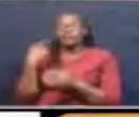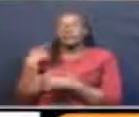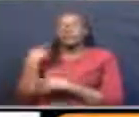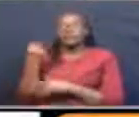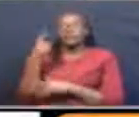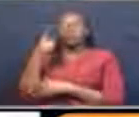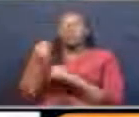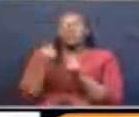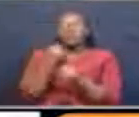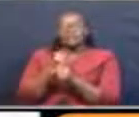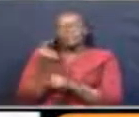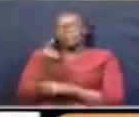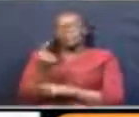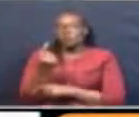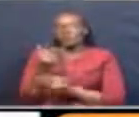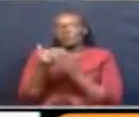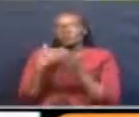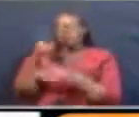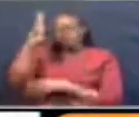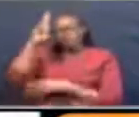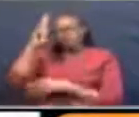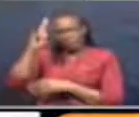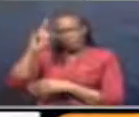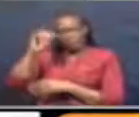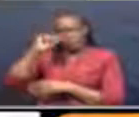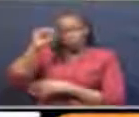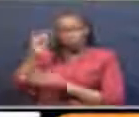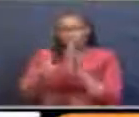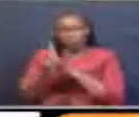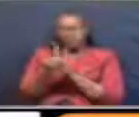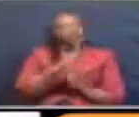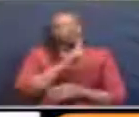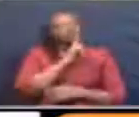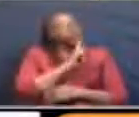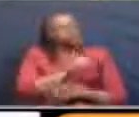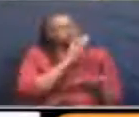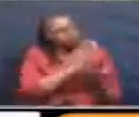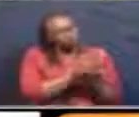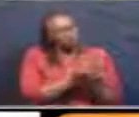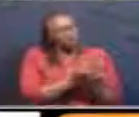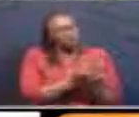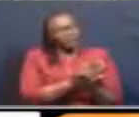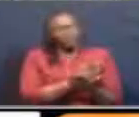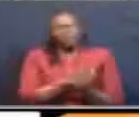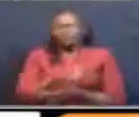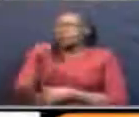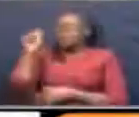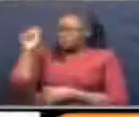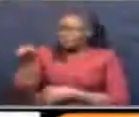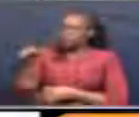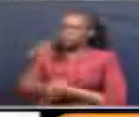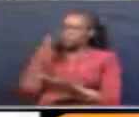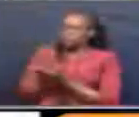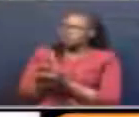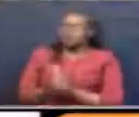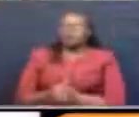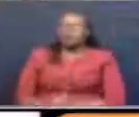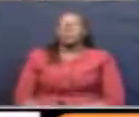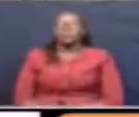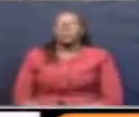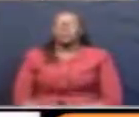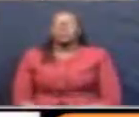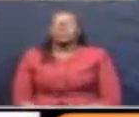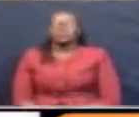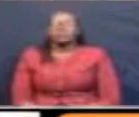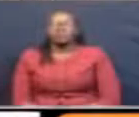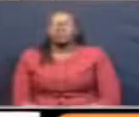the last 1 year only, just before the politics. You are sure about that? Yes, this is a situation according to what